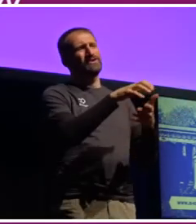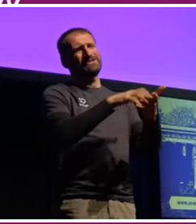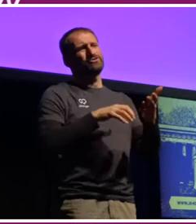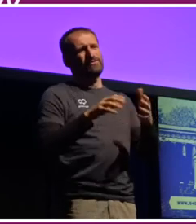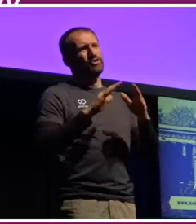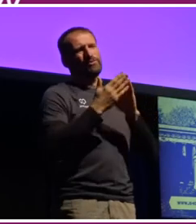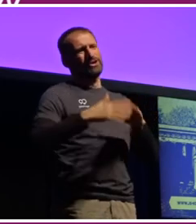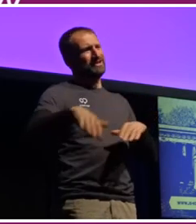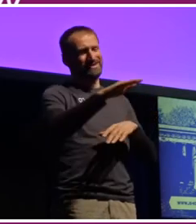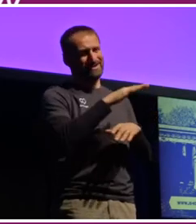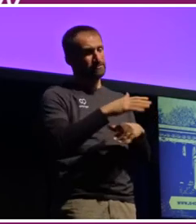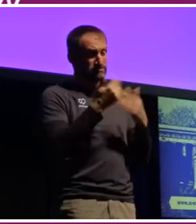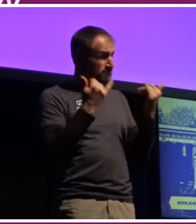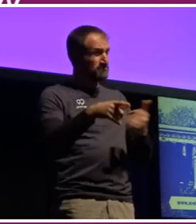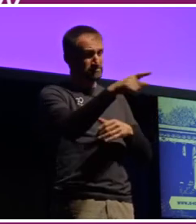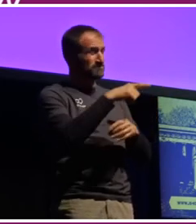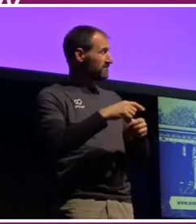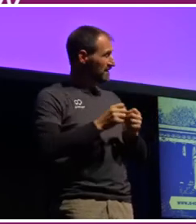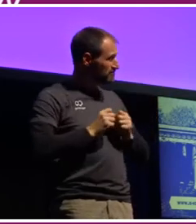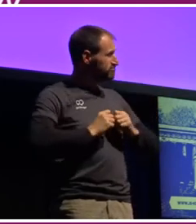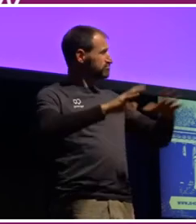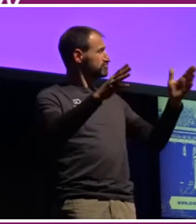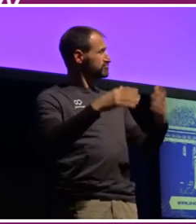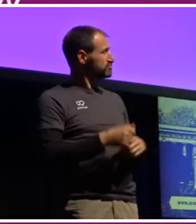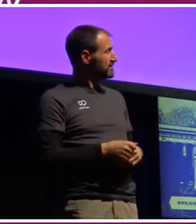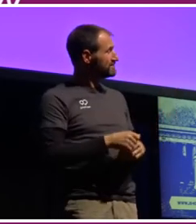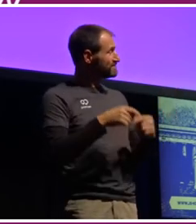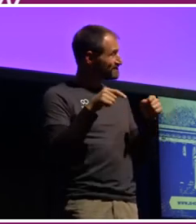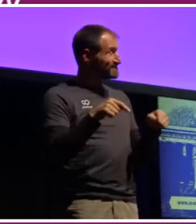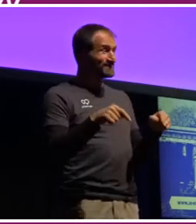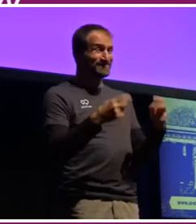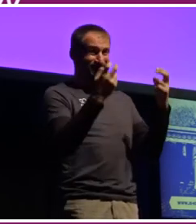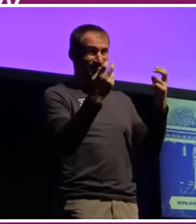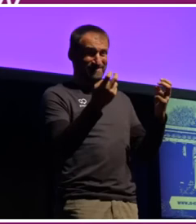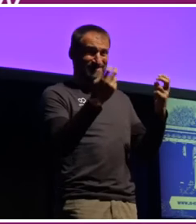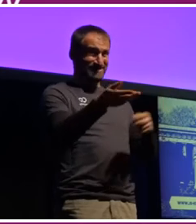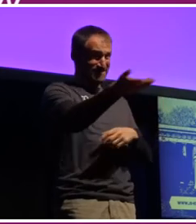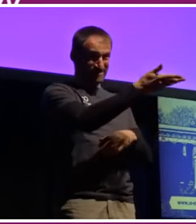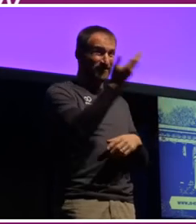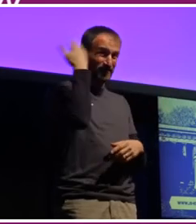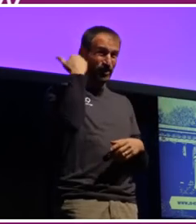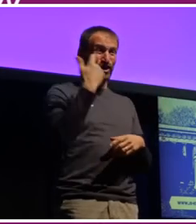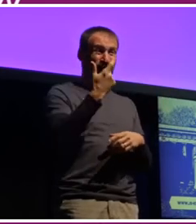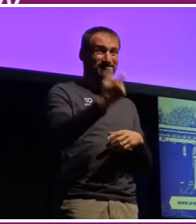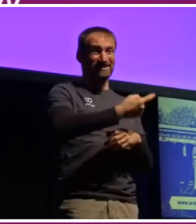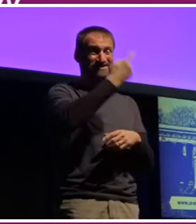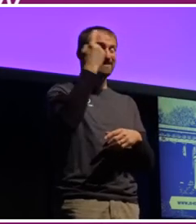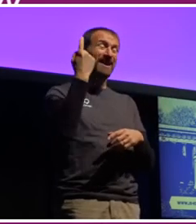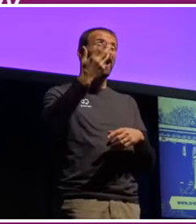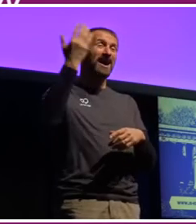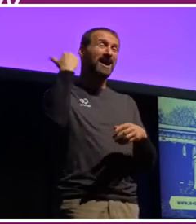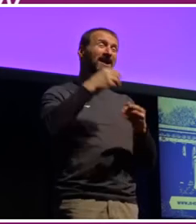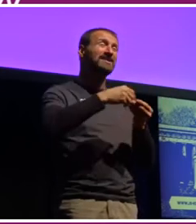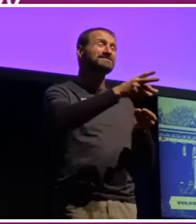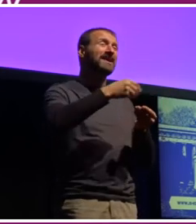today, these seeds, they are taking hold. The seeds sown 20 years ago, they define what we do today. And I ask